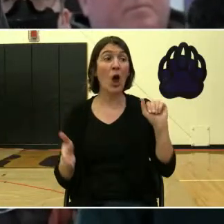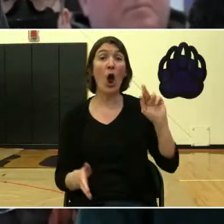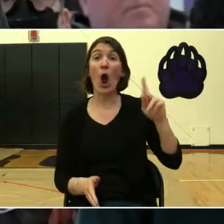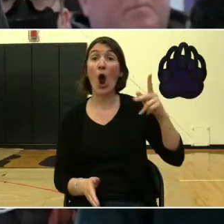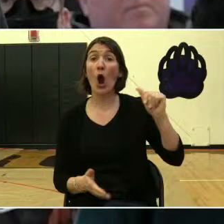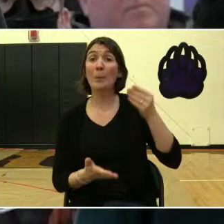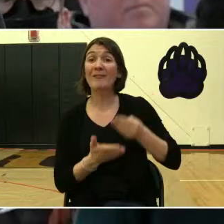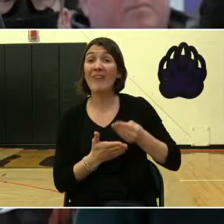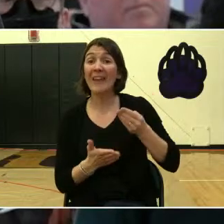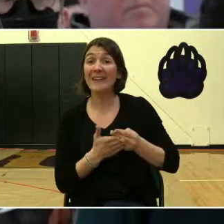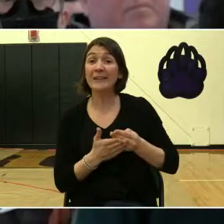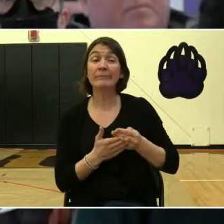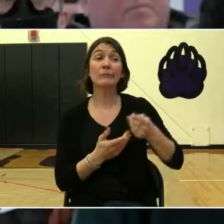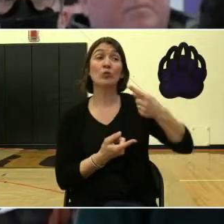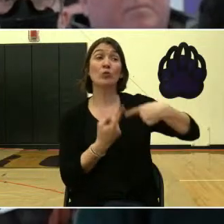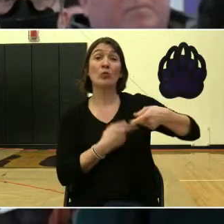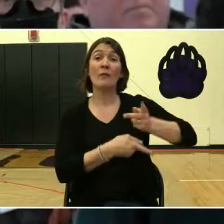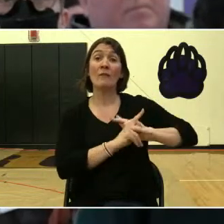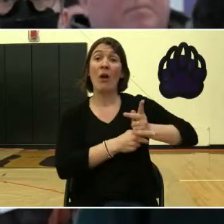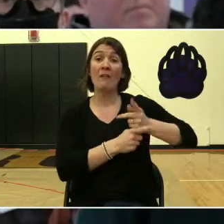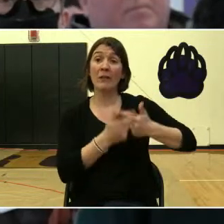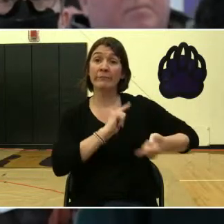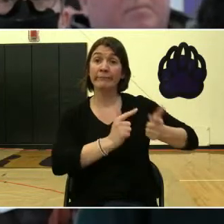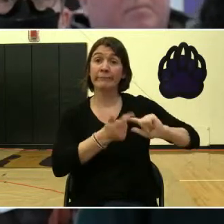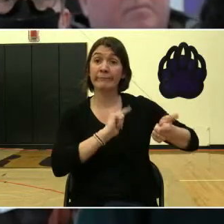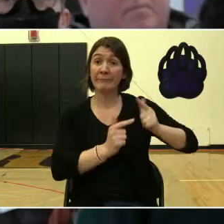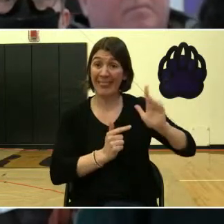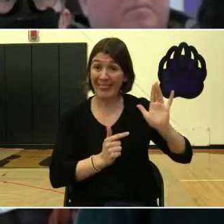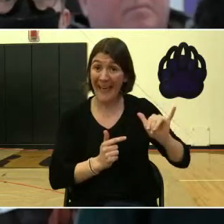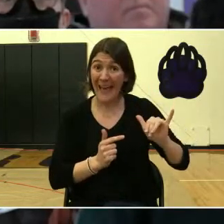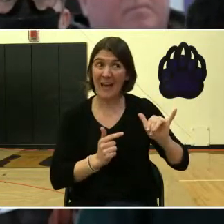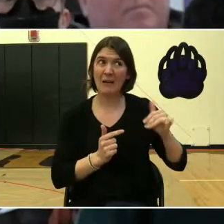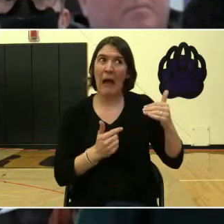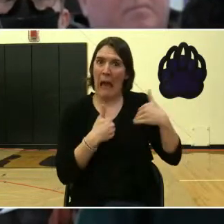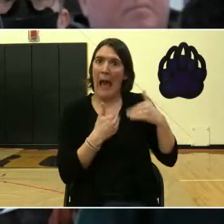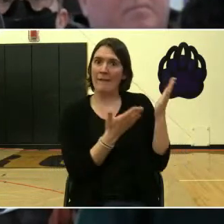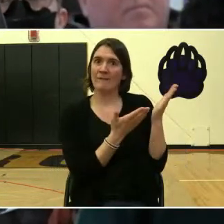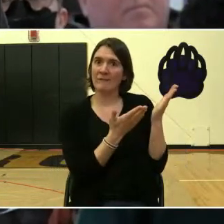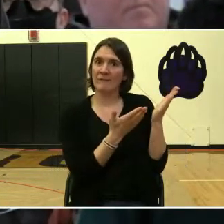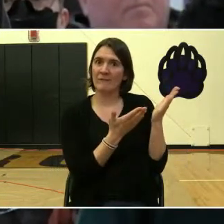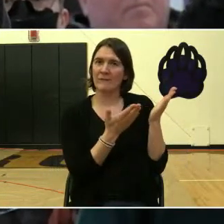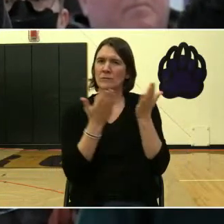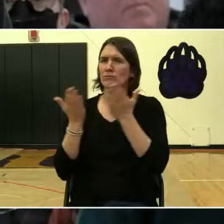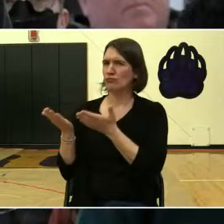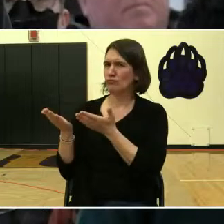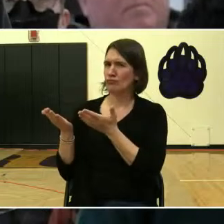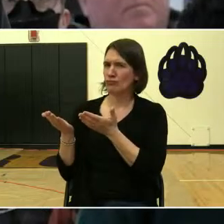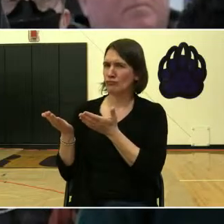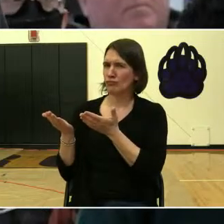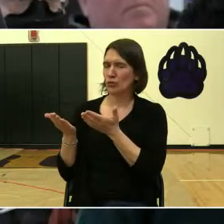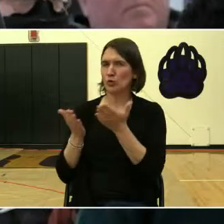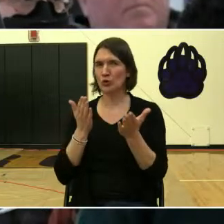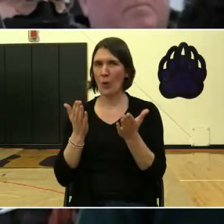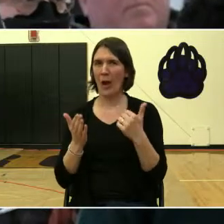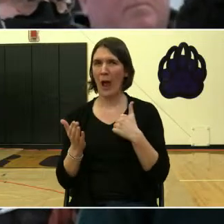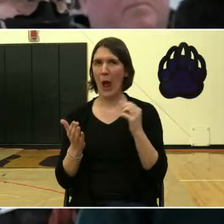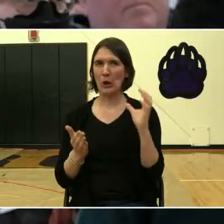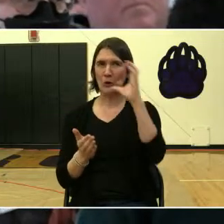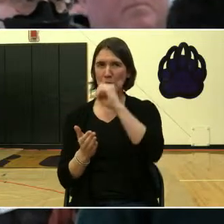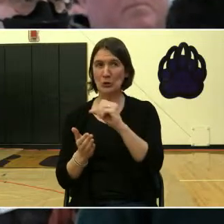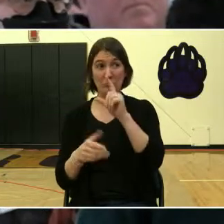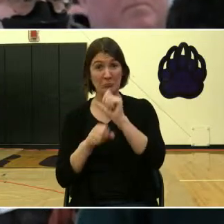funding revolving Loan Fund um uh monies and you would think that with the